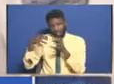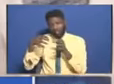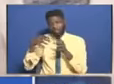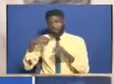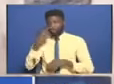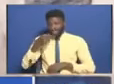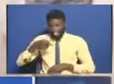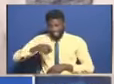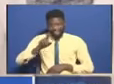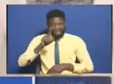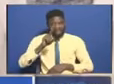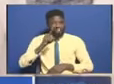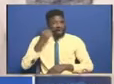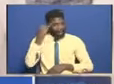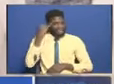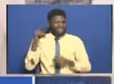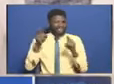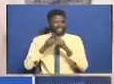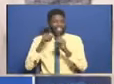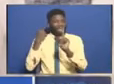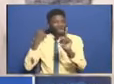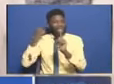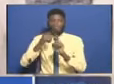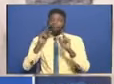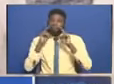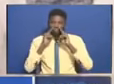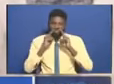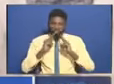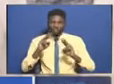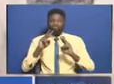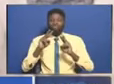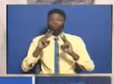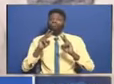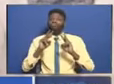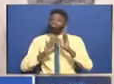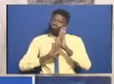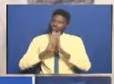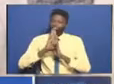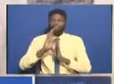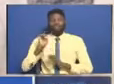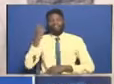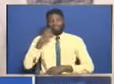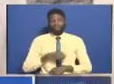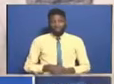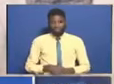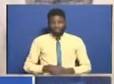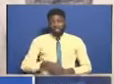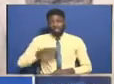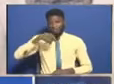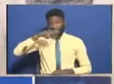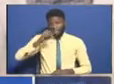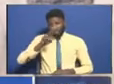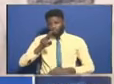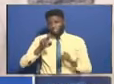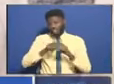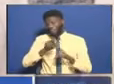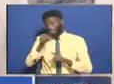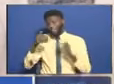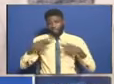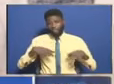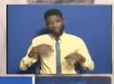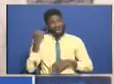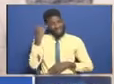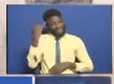united and peaceful Kenya. PNU will work with like-minded partners in the clamor